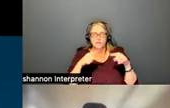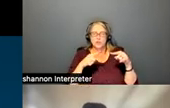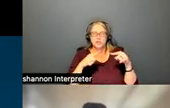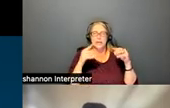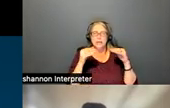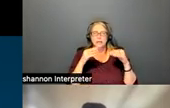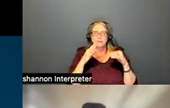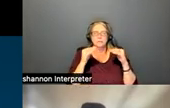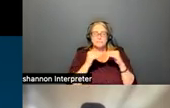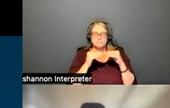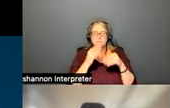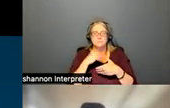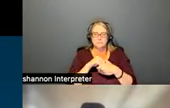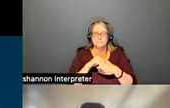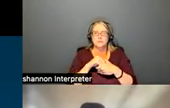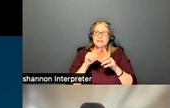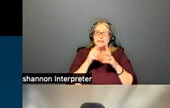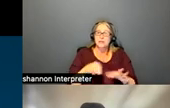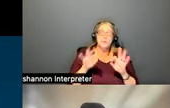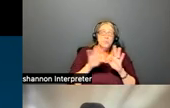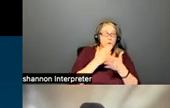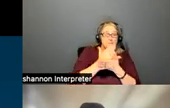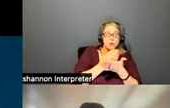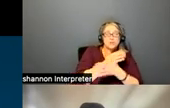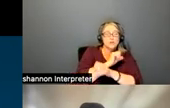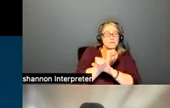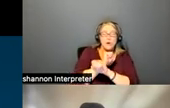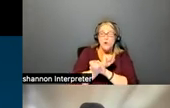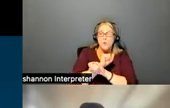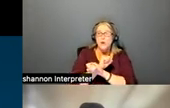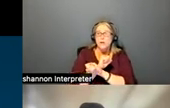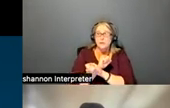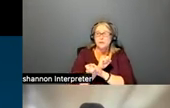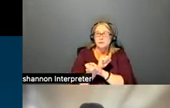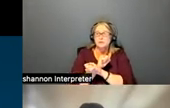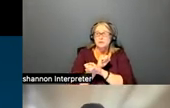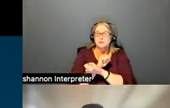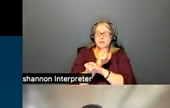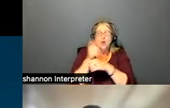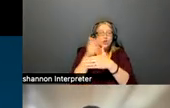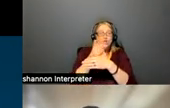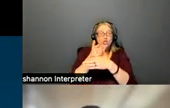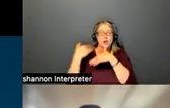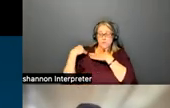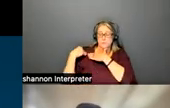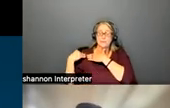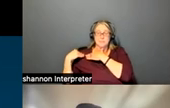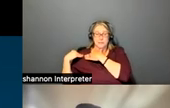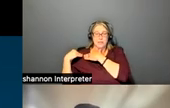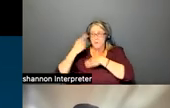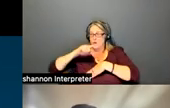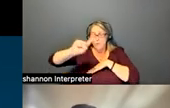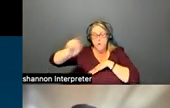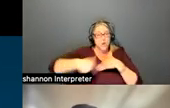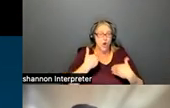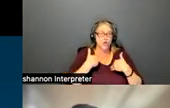all of these very important pieces of our work are a shared responsibility. And we all have that